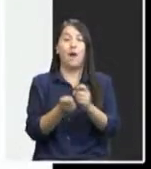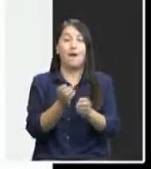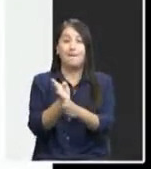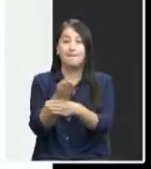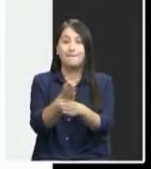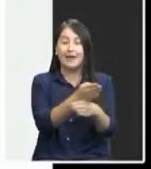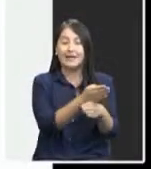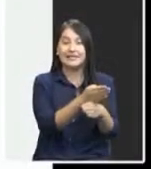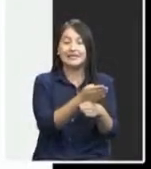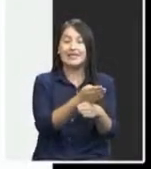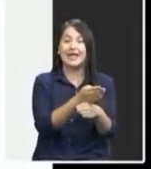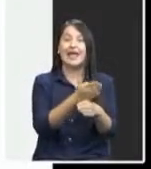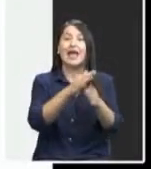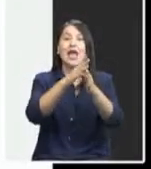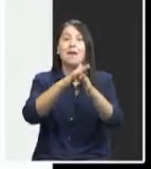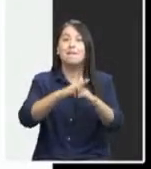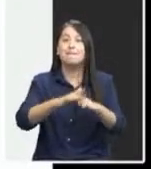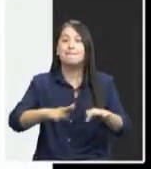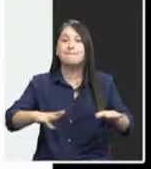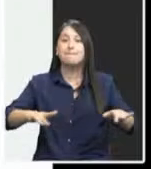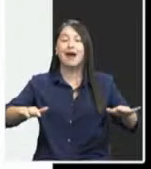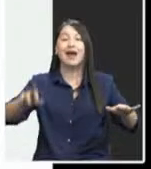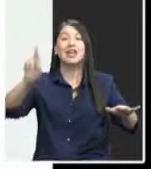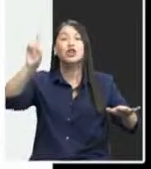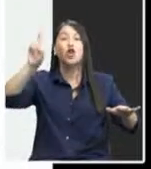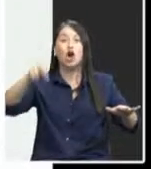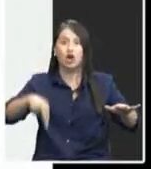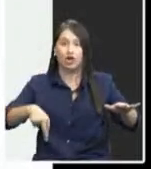pole. At about 5 kilometers per year,